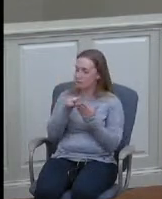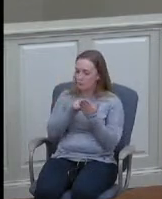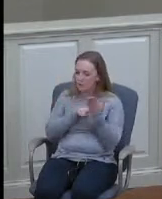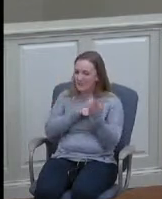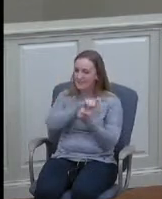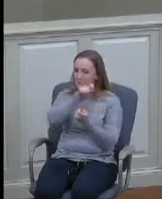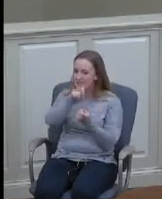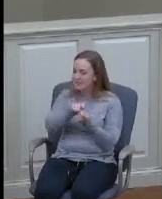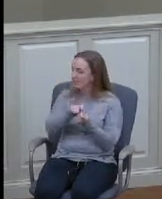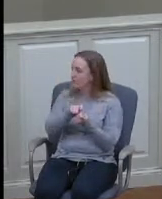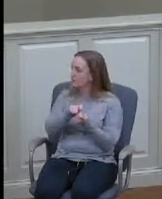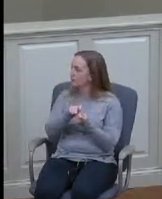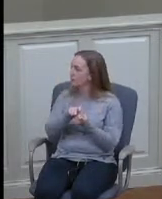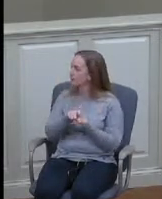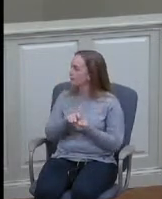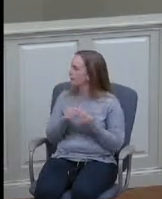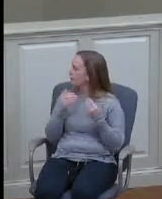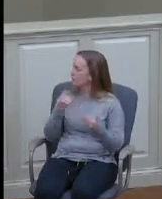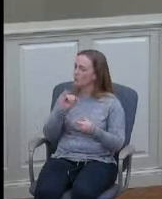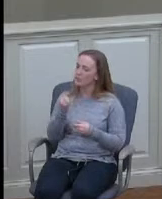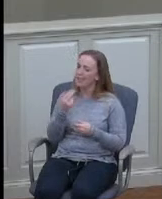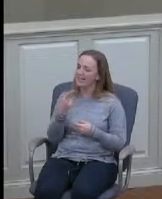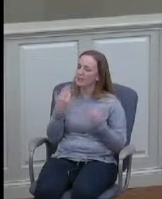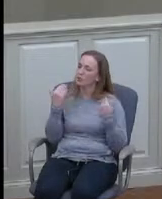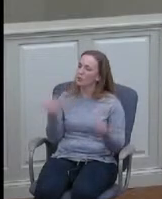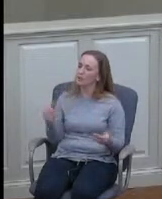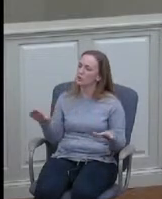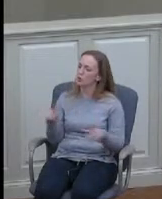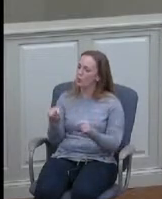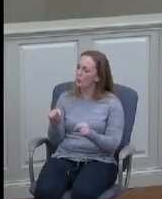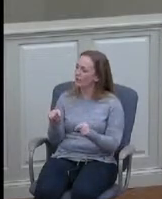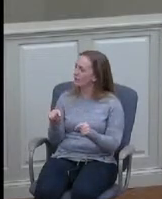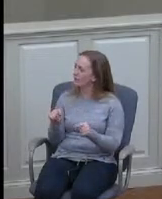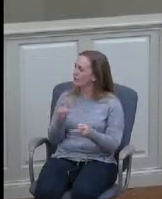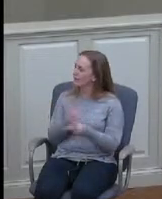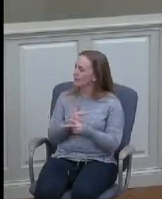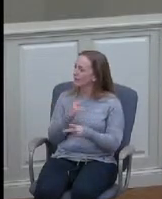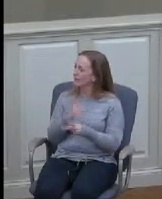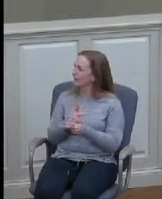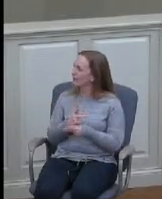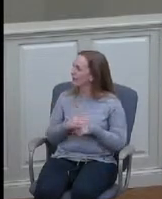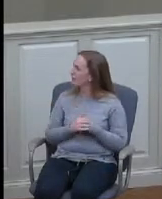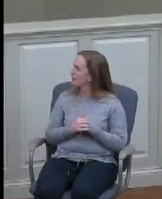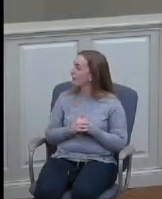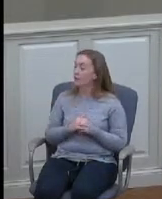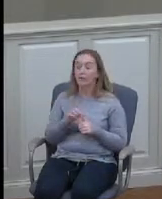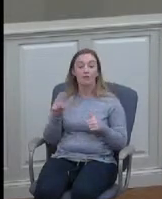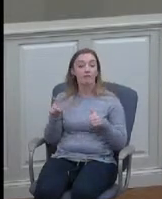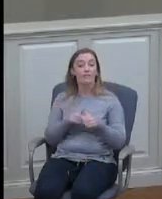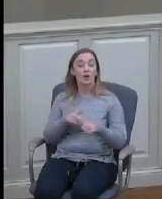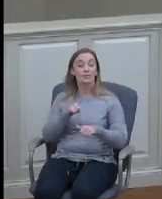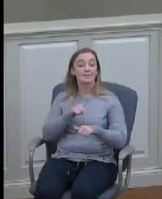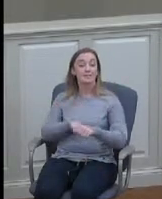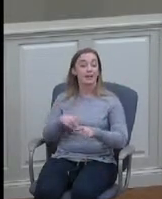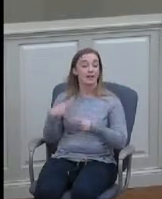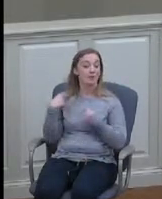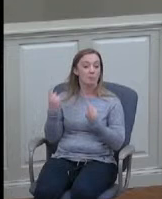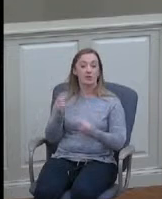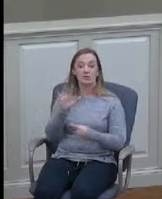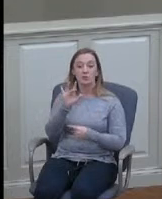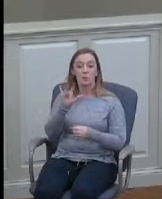Go on, Jay, just do it and get it out of the way. There's some notes here. The first time in 25